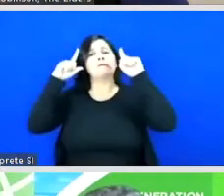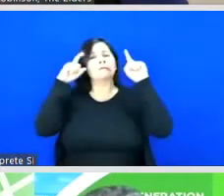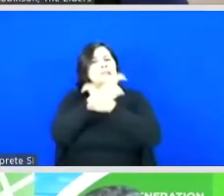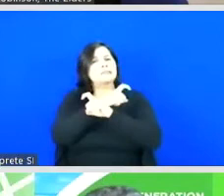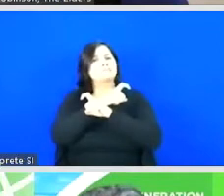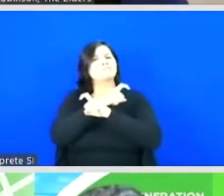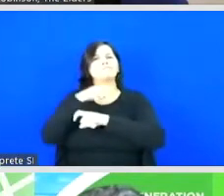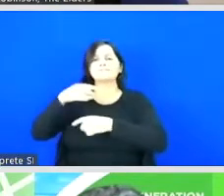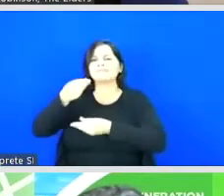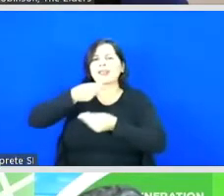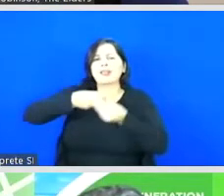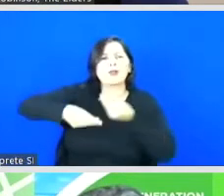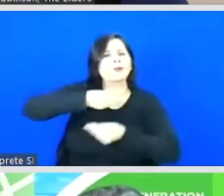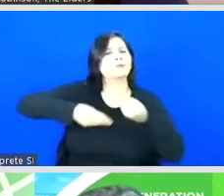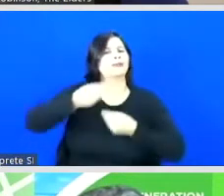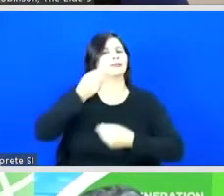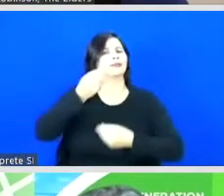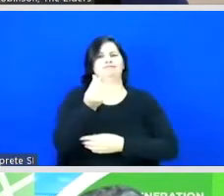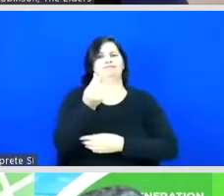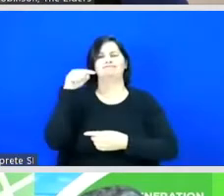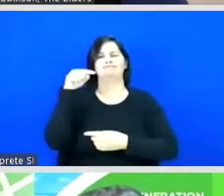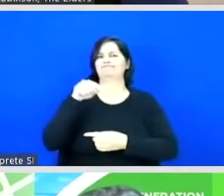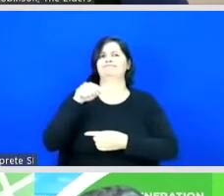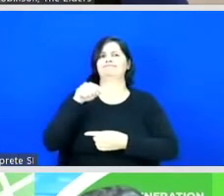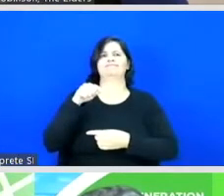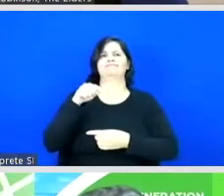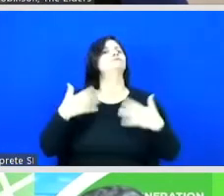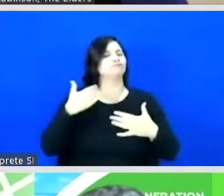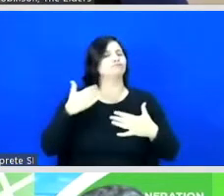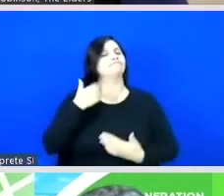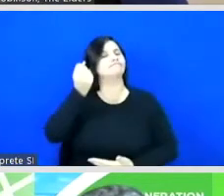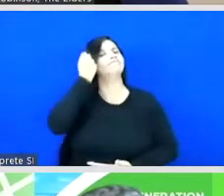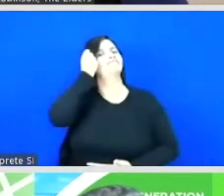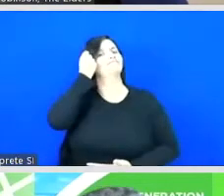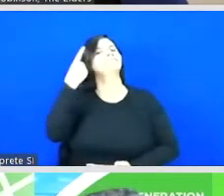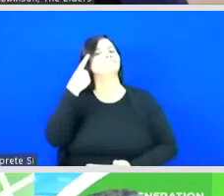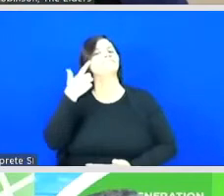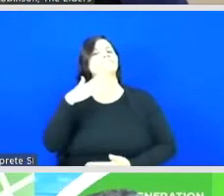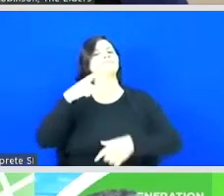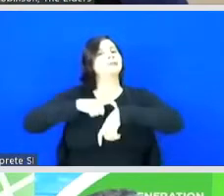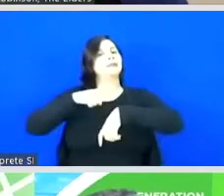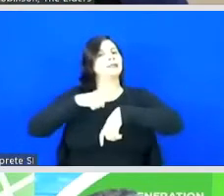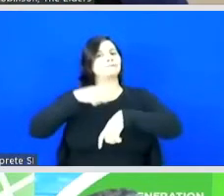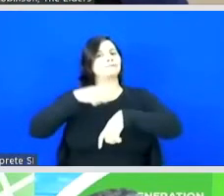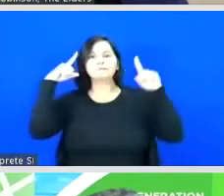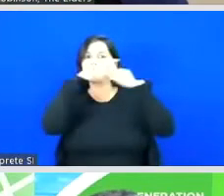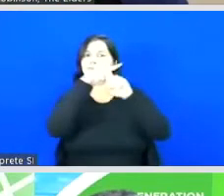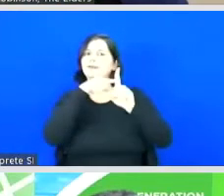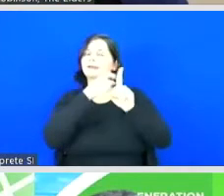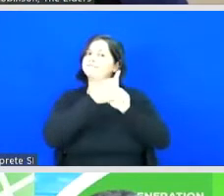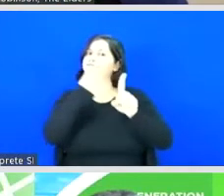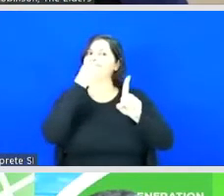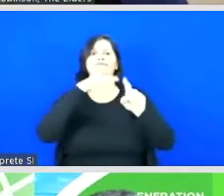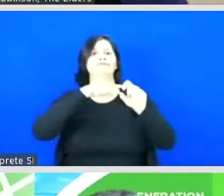pandemic and get the world vaccinated. And in doing that, we also have to make sure that we build